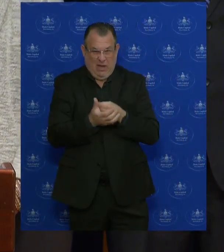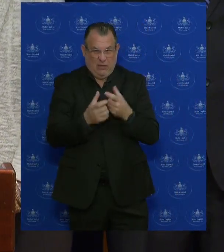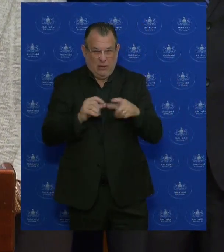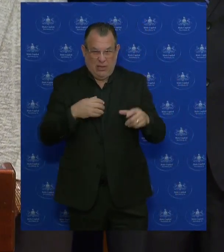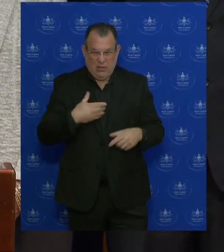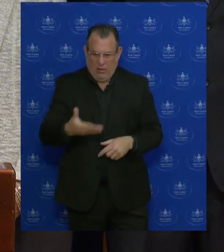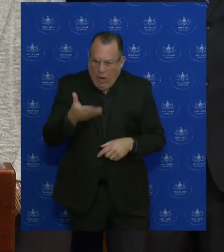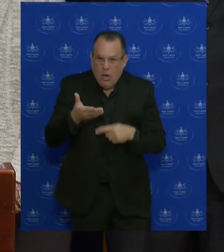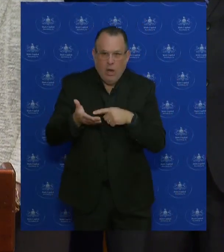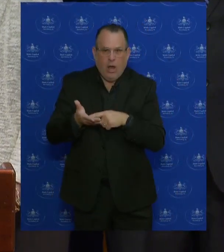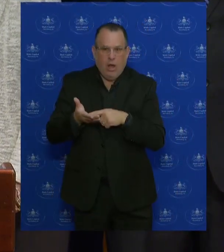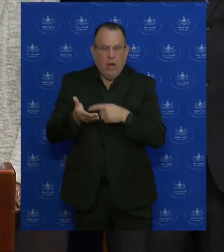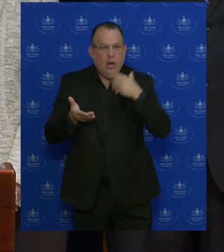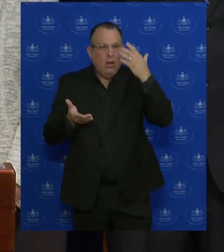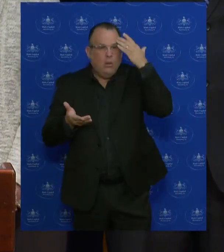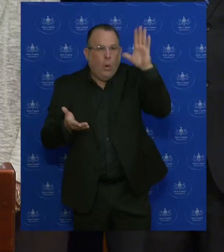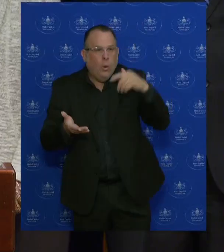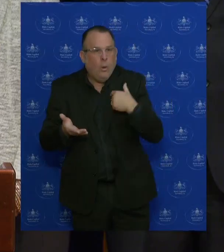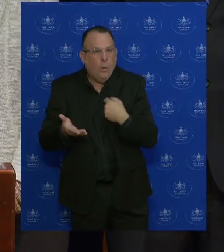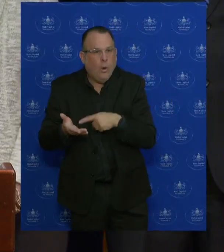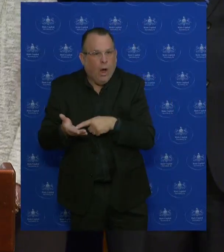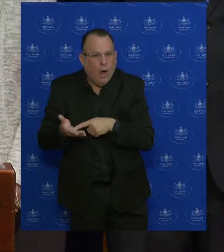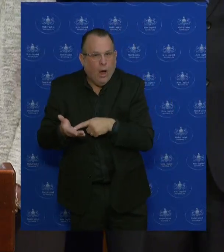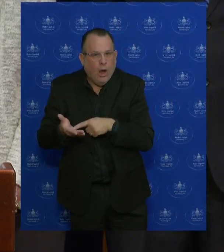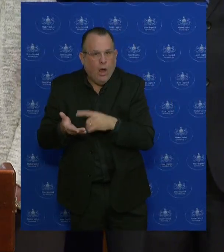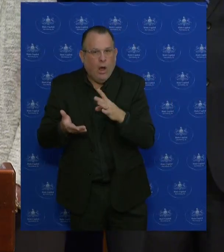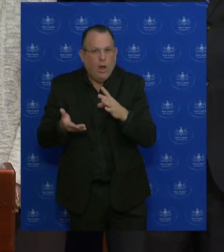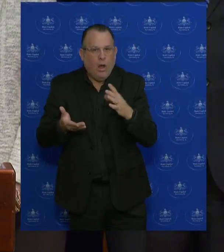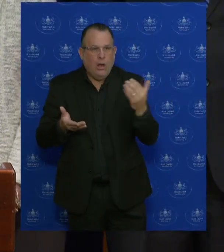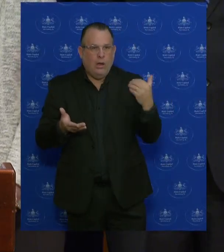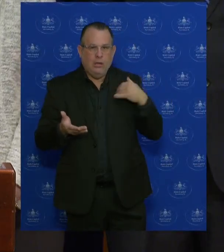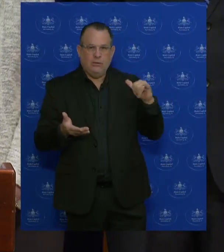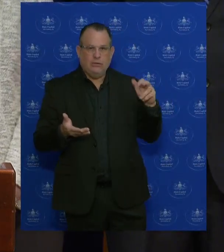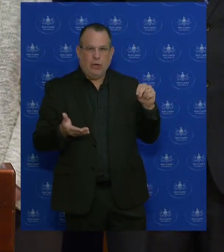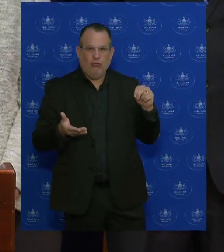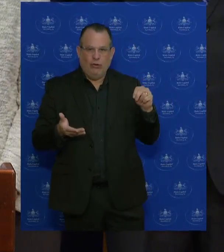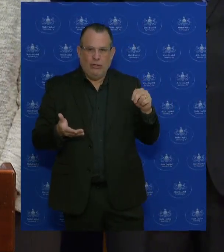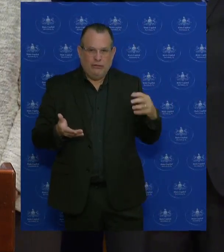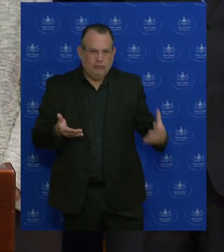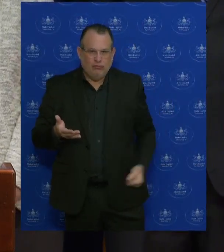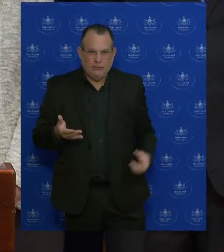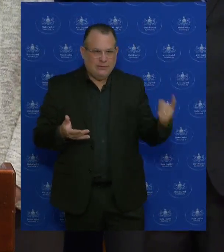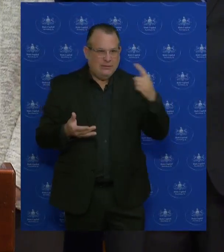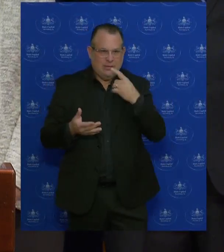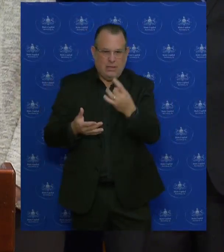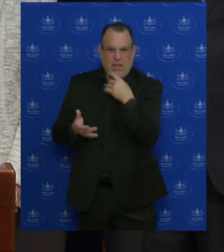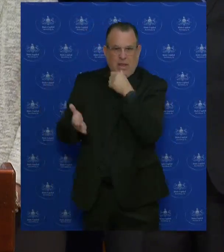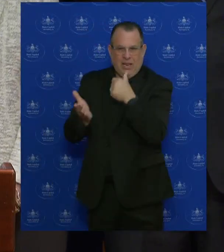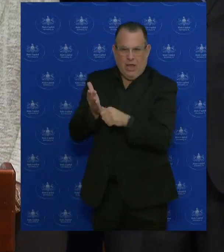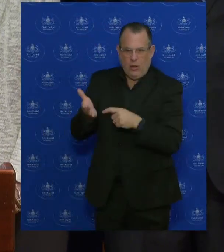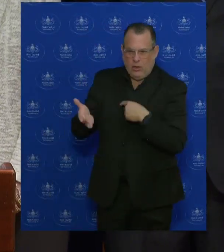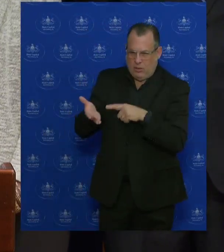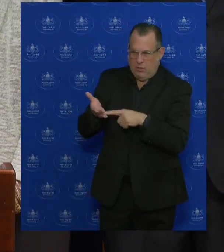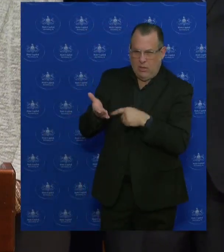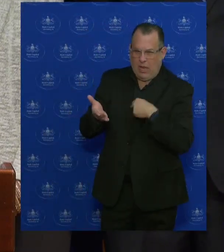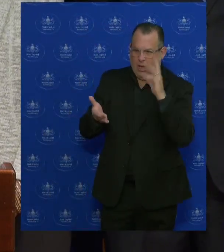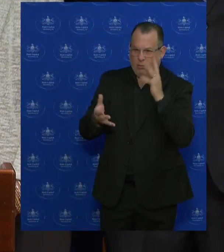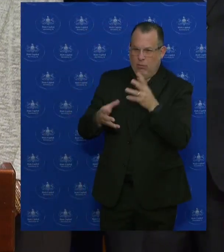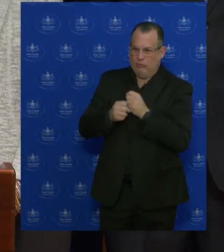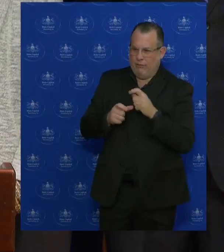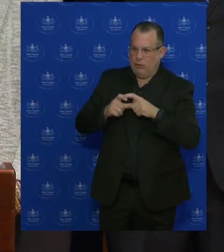I received a letter back in January from the Pennsylvania Treasury stating that I would be receiving a check for nearly